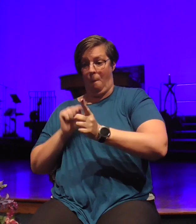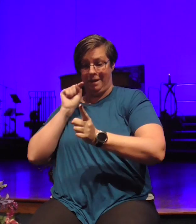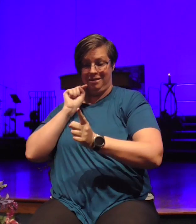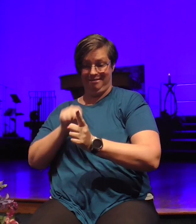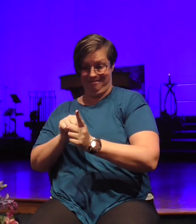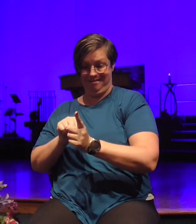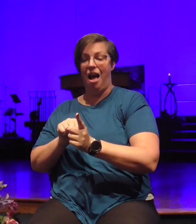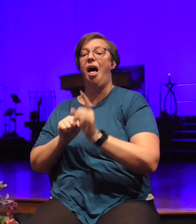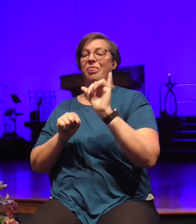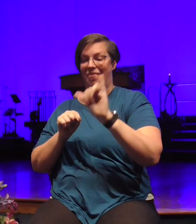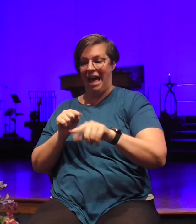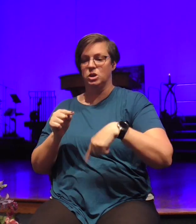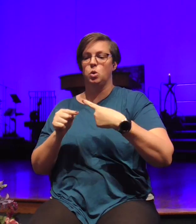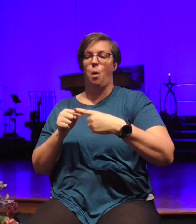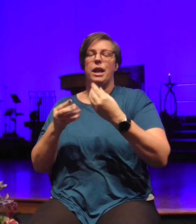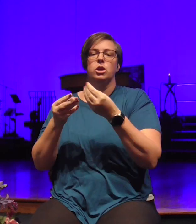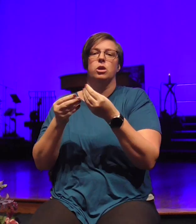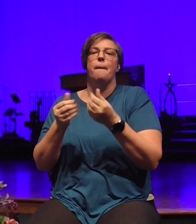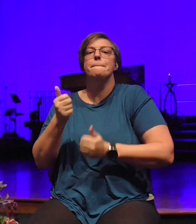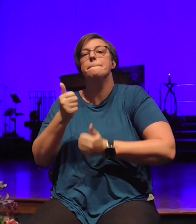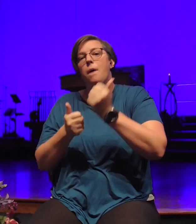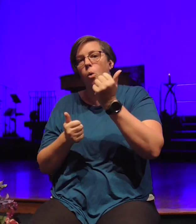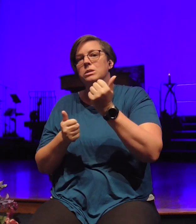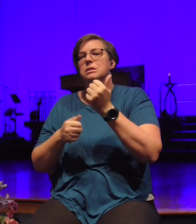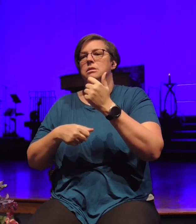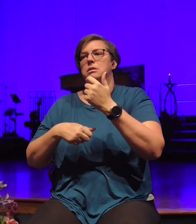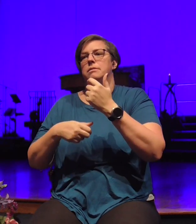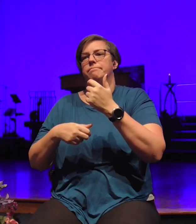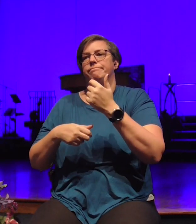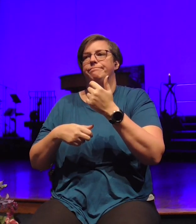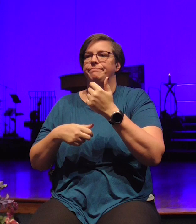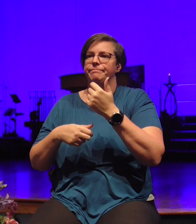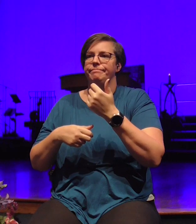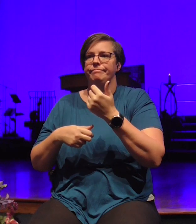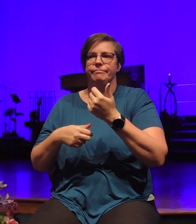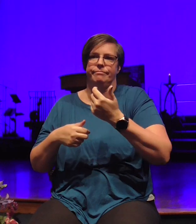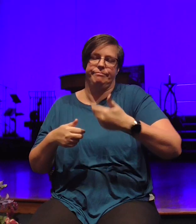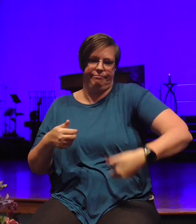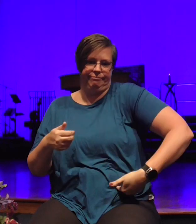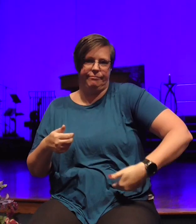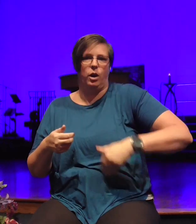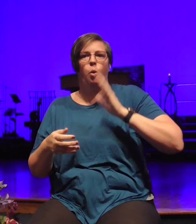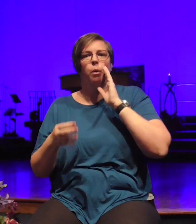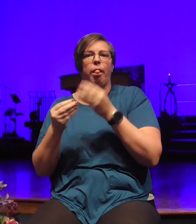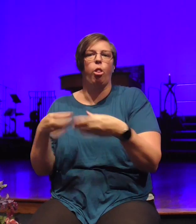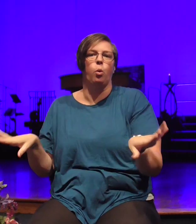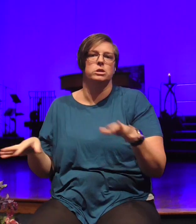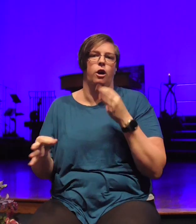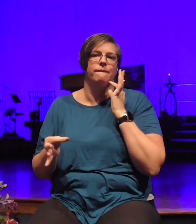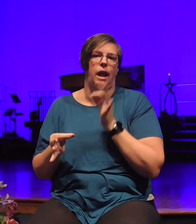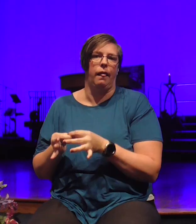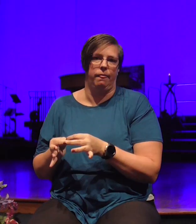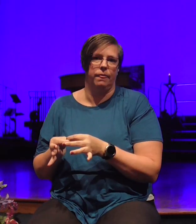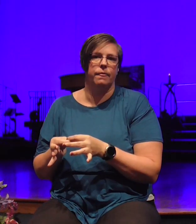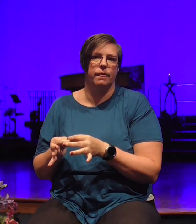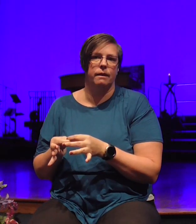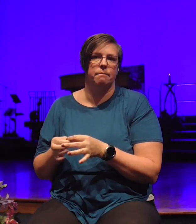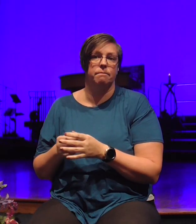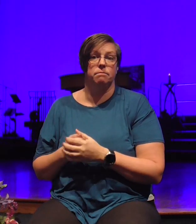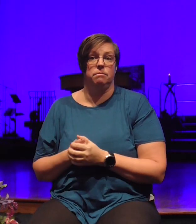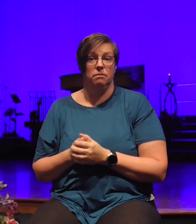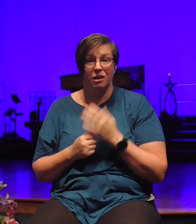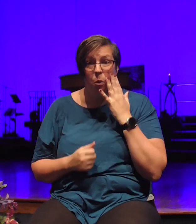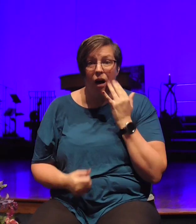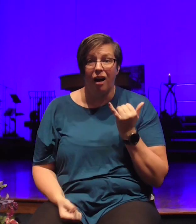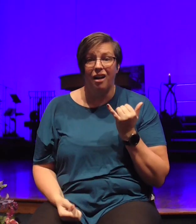to lose their faith. And the reason that happens is often because